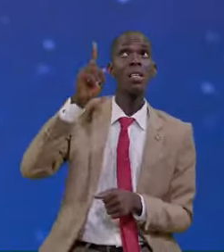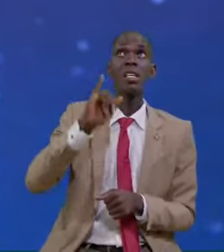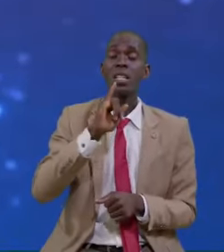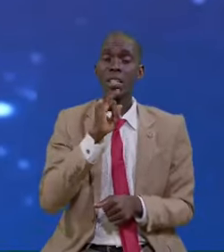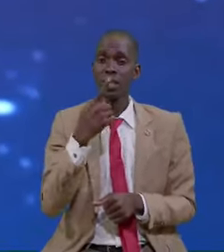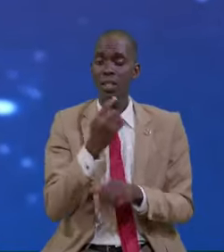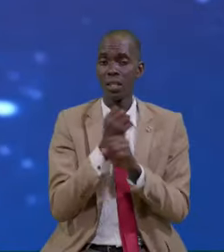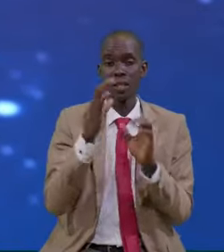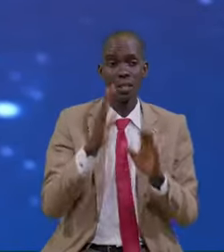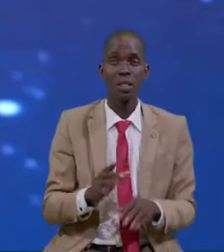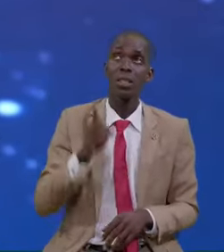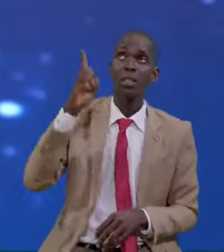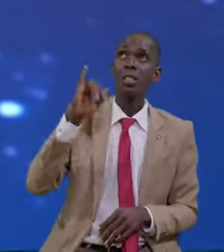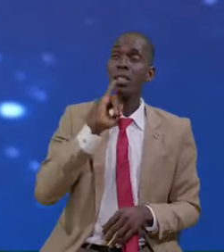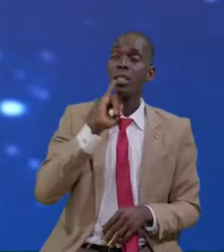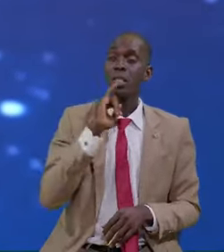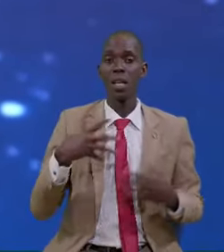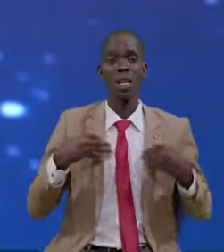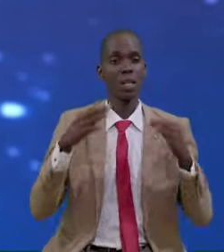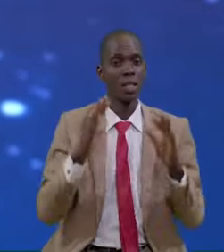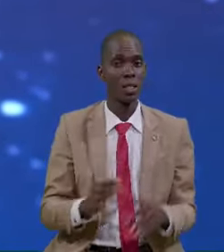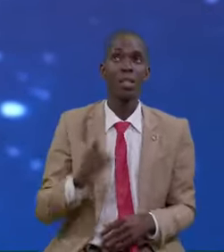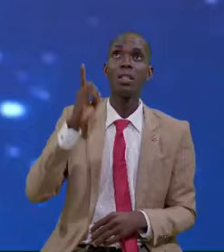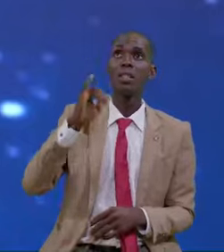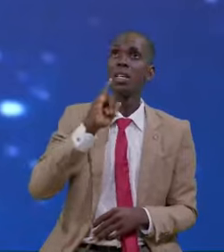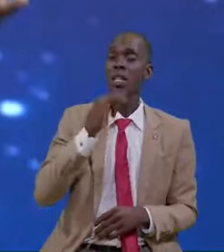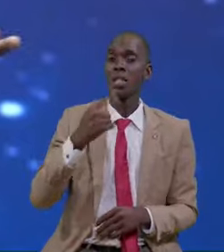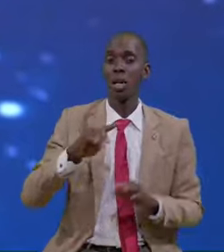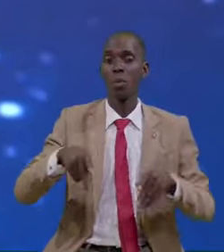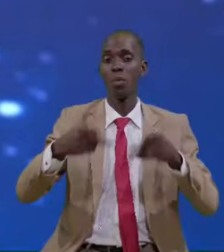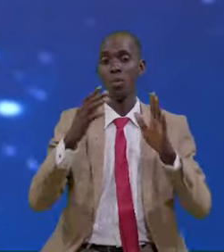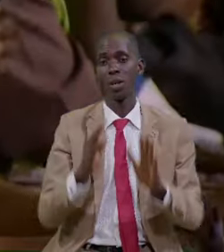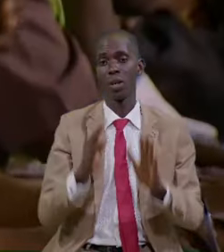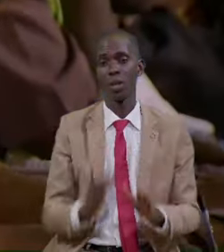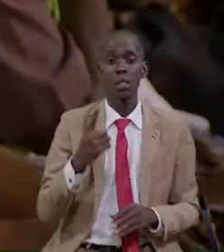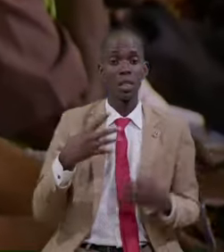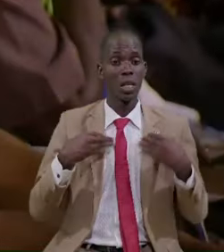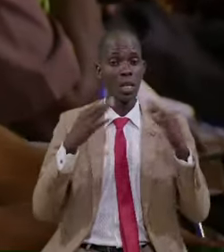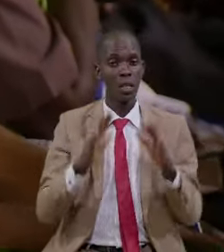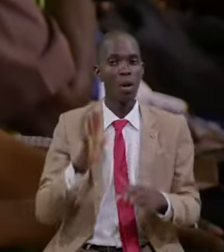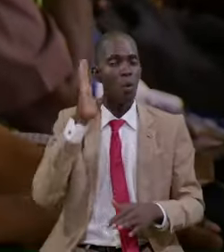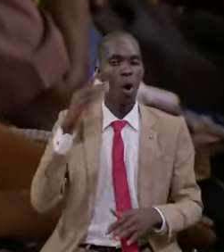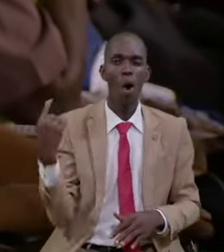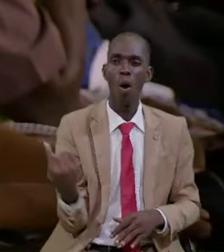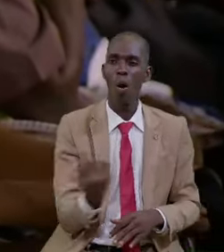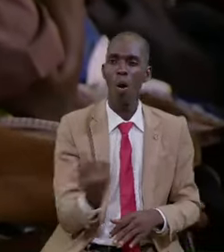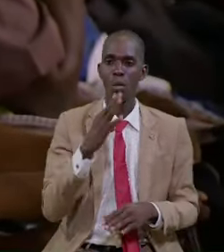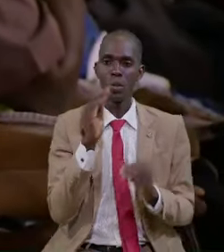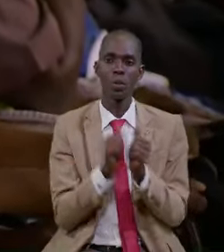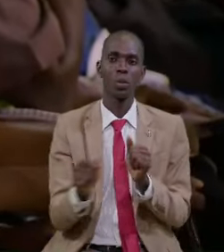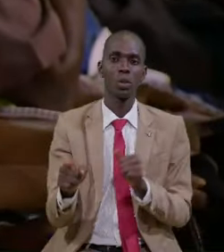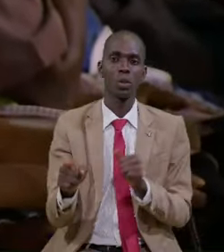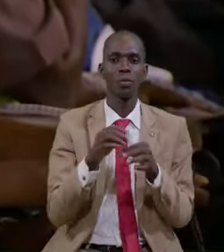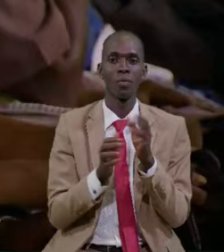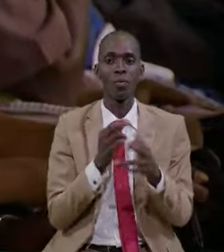healer. Remember, he's provider. The healer will always be with you. The deliverer will always